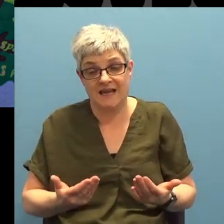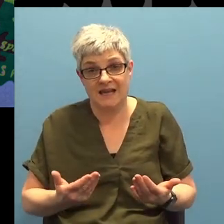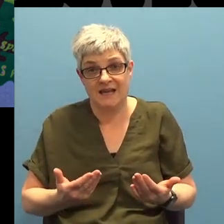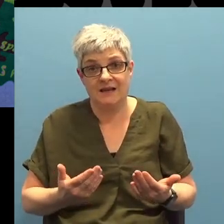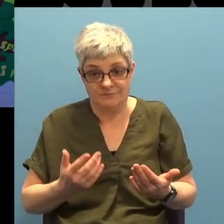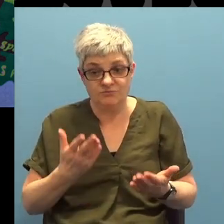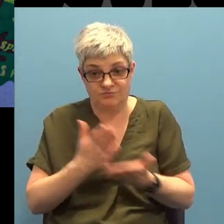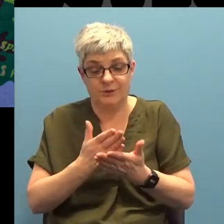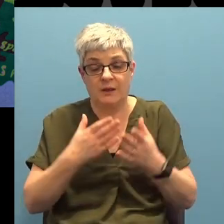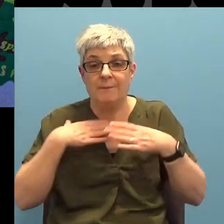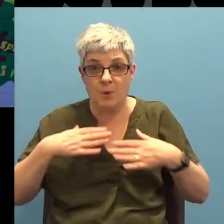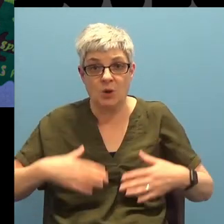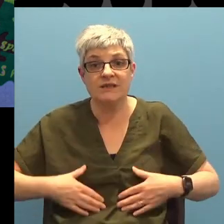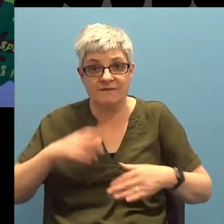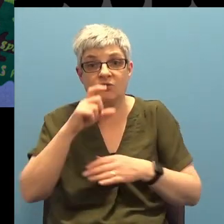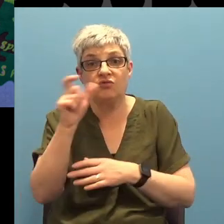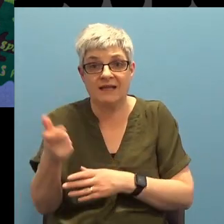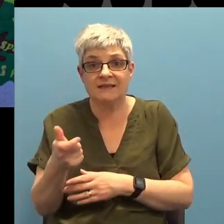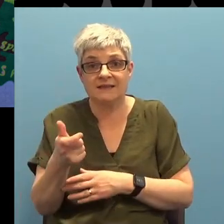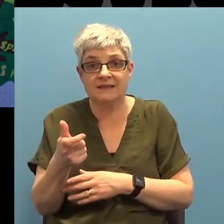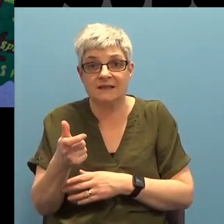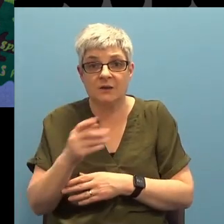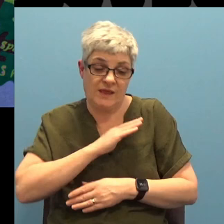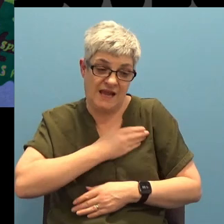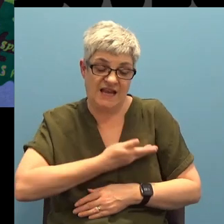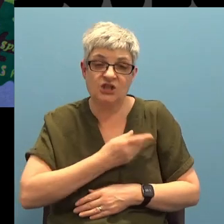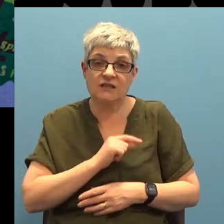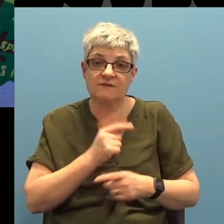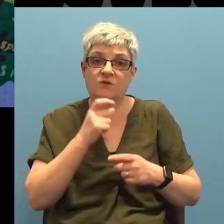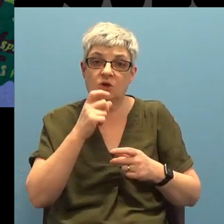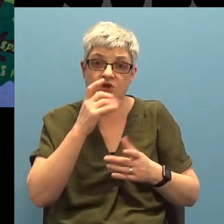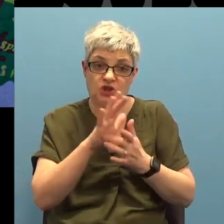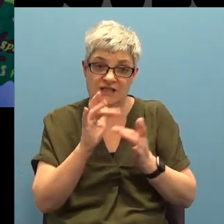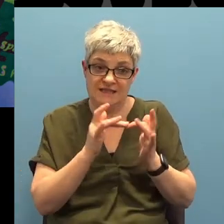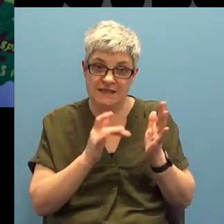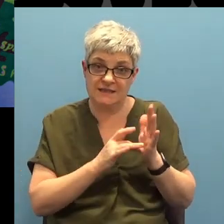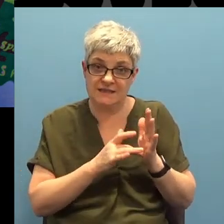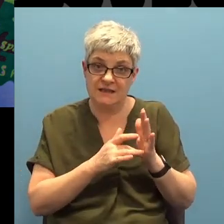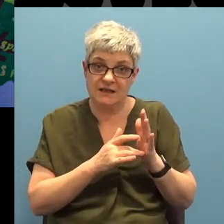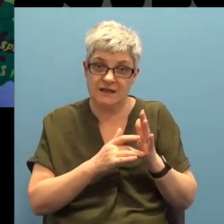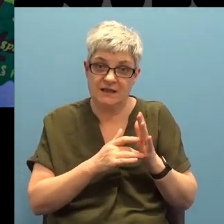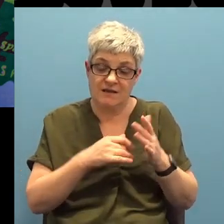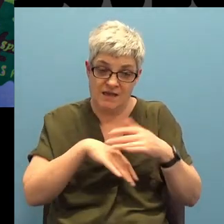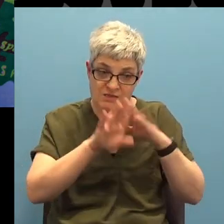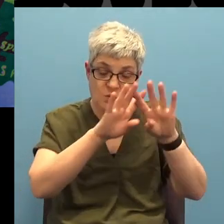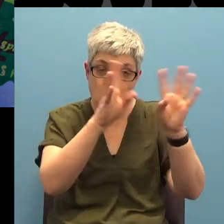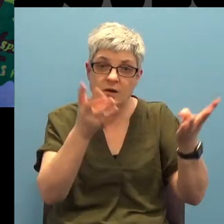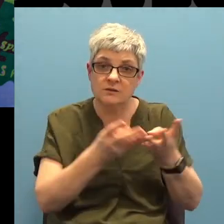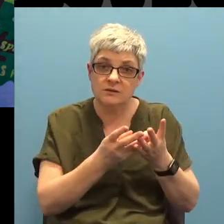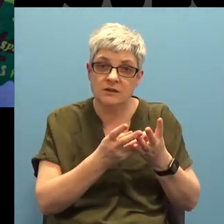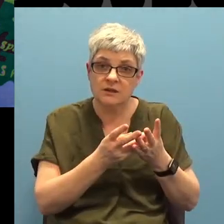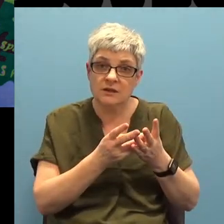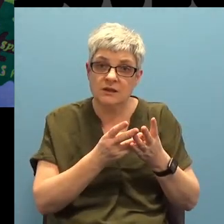the body of Christ, the agents for Jesus in the world, Christ's ambassadors.